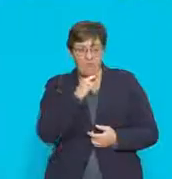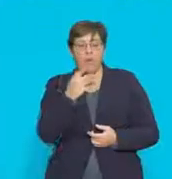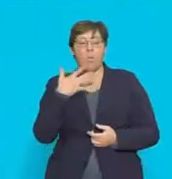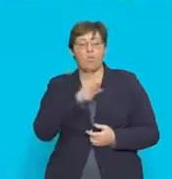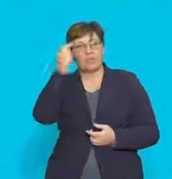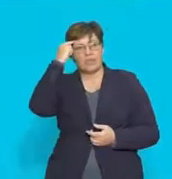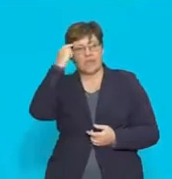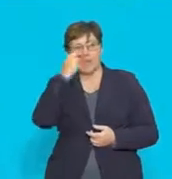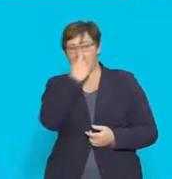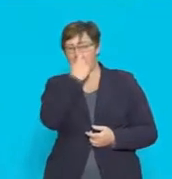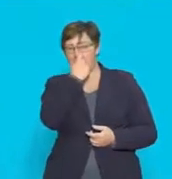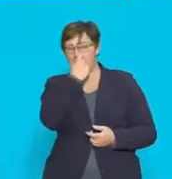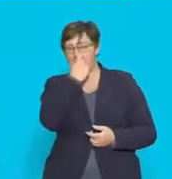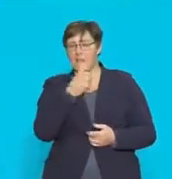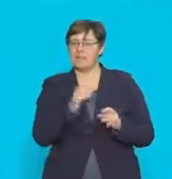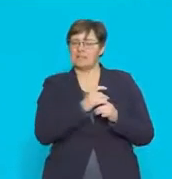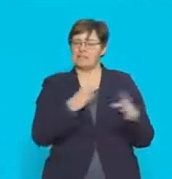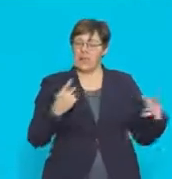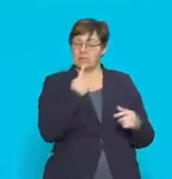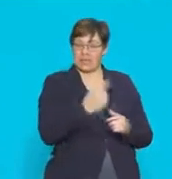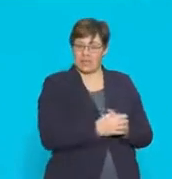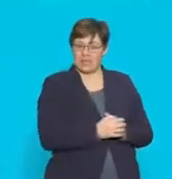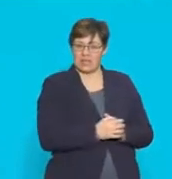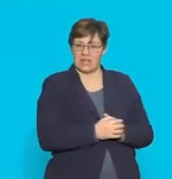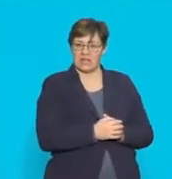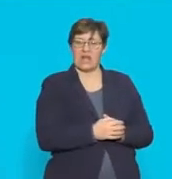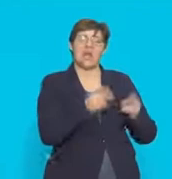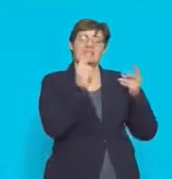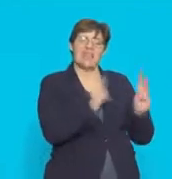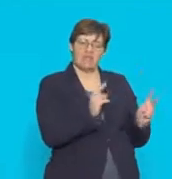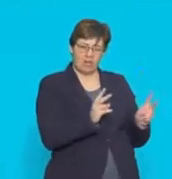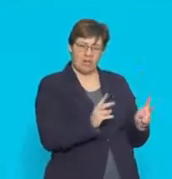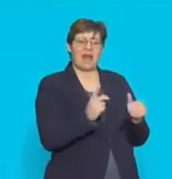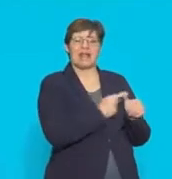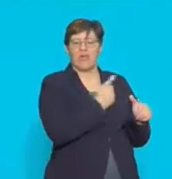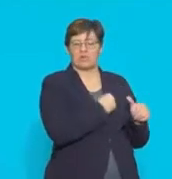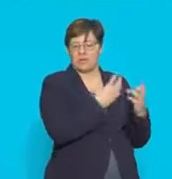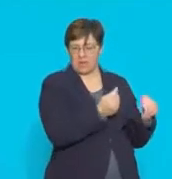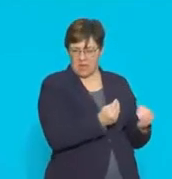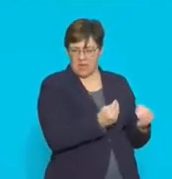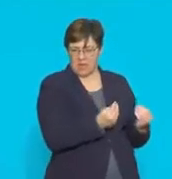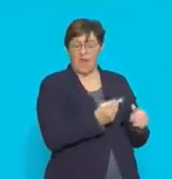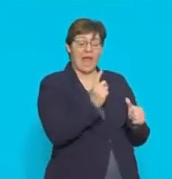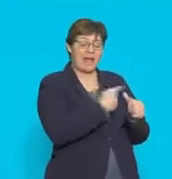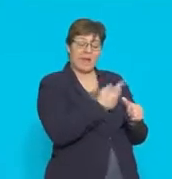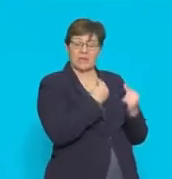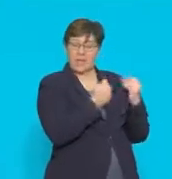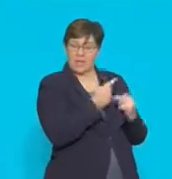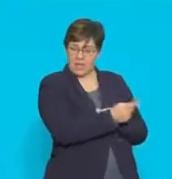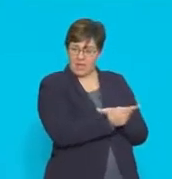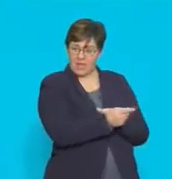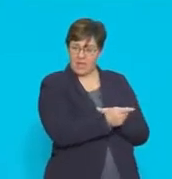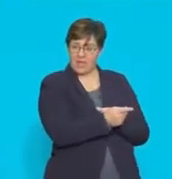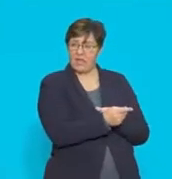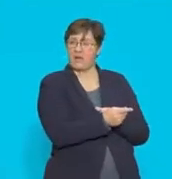right? When I started, I said natural numbers are counting numbers. We found that these counting numbers can also be classified